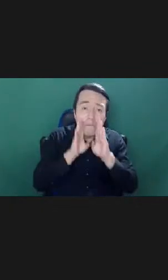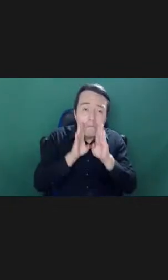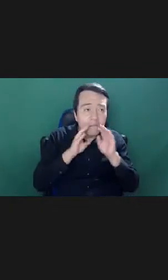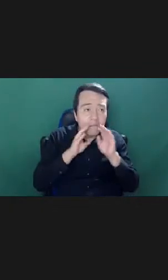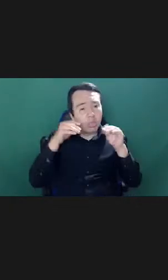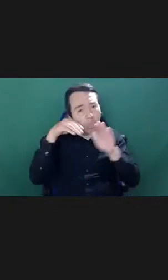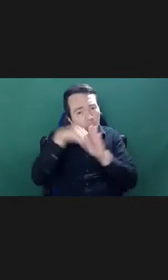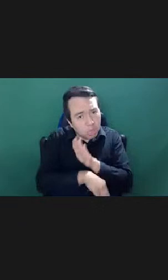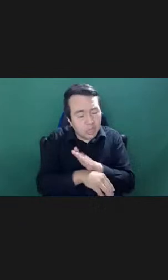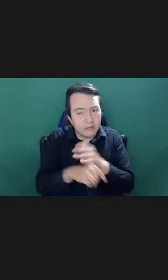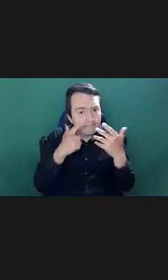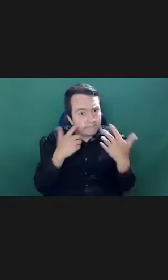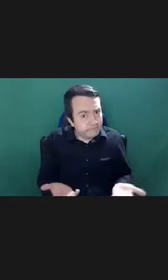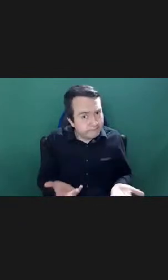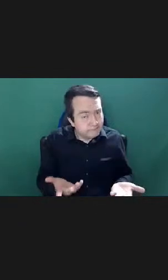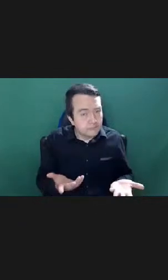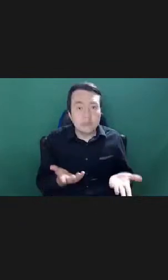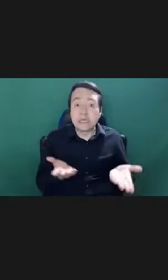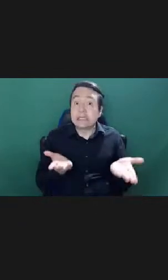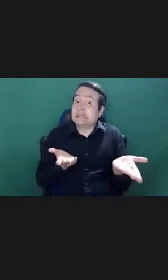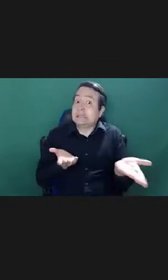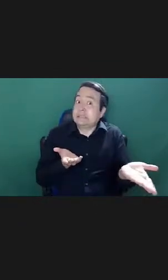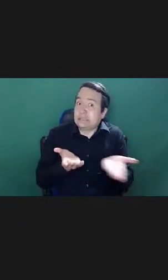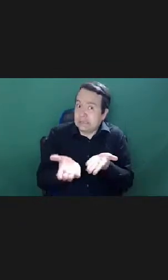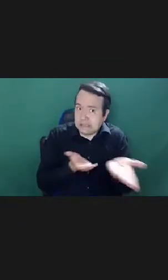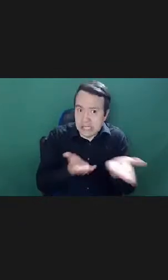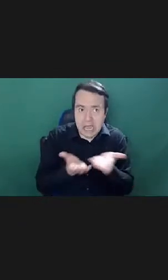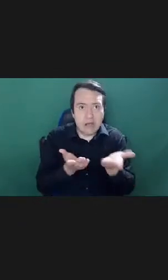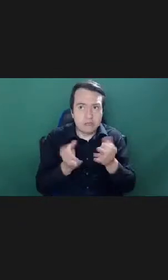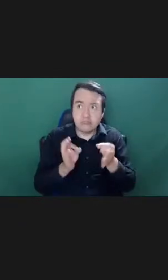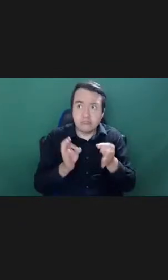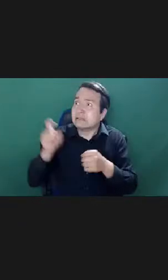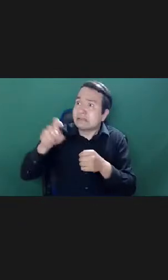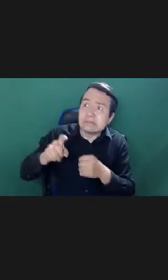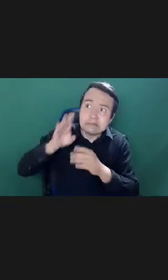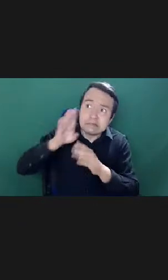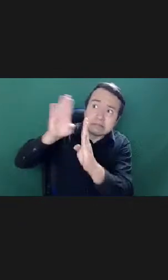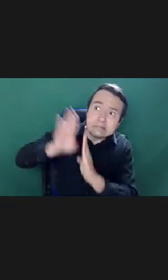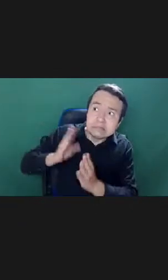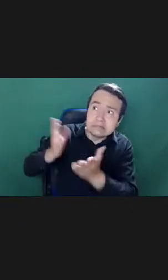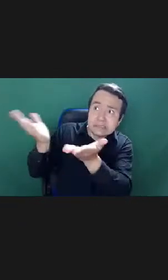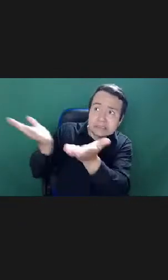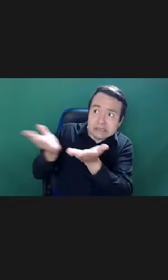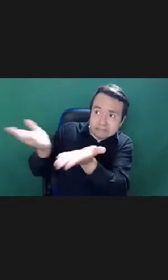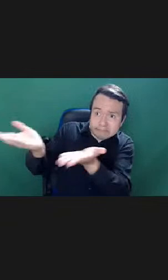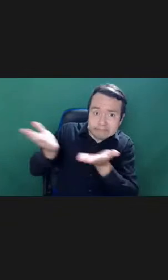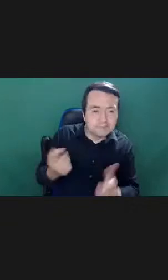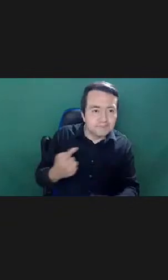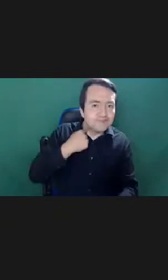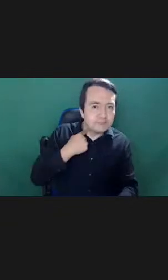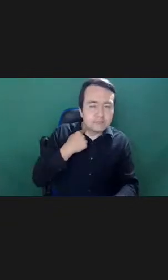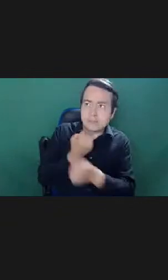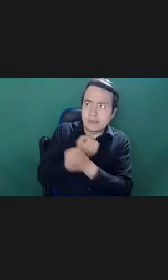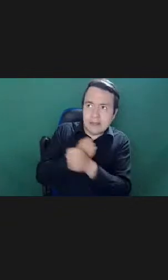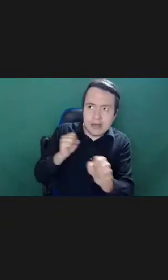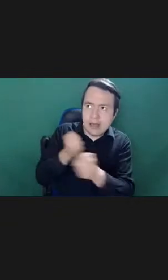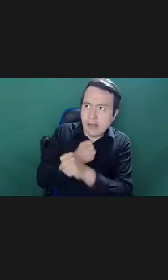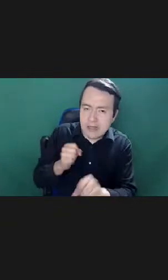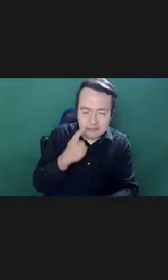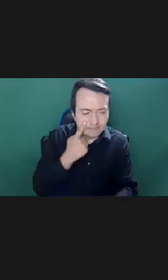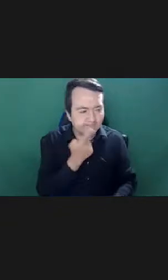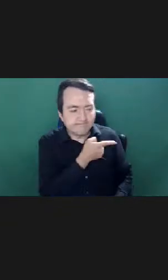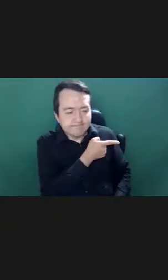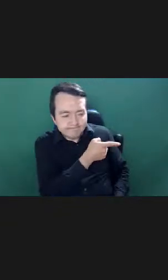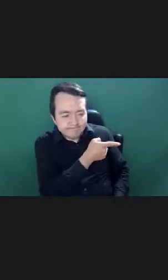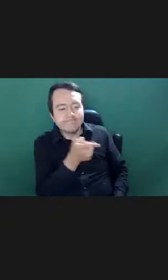and you see we lose people at every step. Some of them get contact coverage ultimately, they get to the health system for that condition, and then we do input